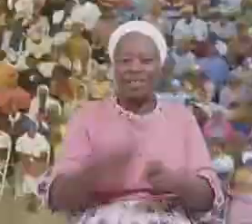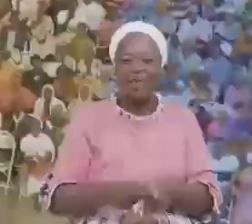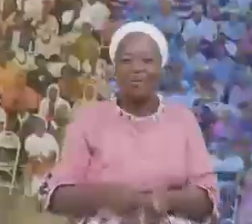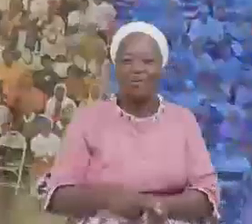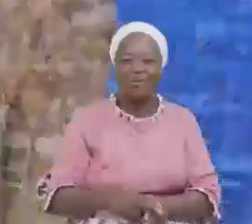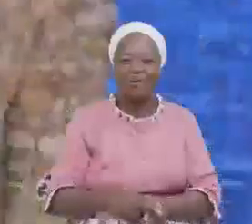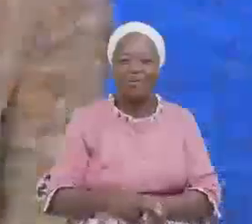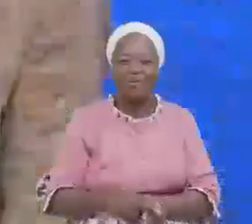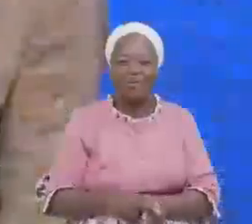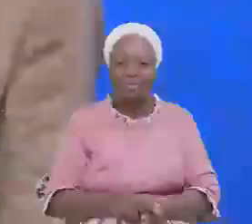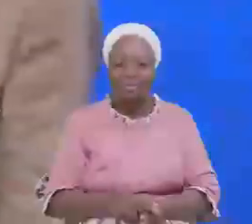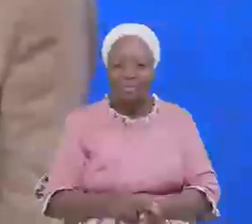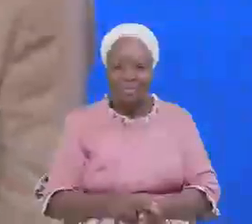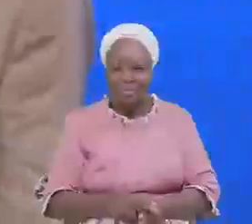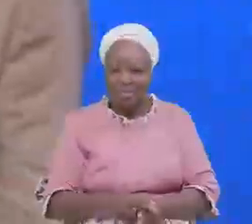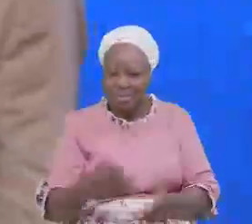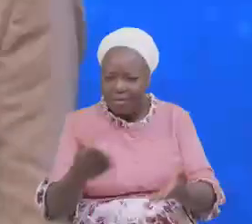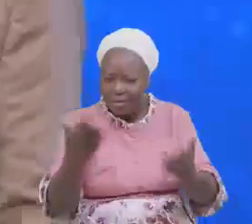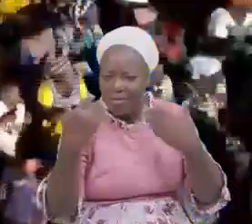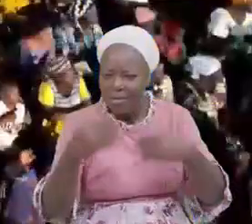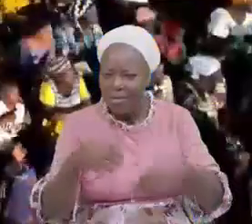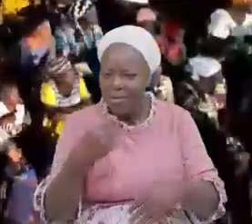Can't you say that aloud?